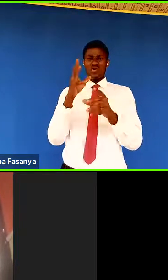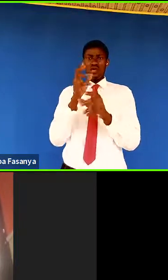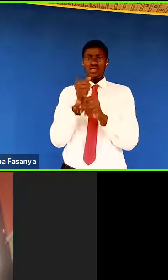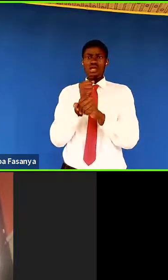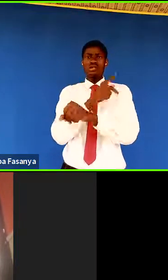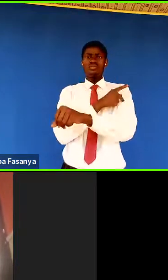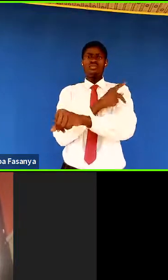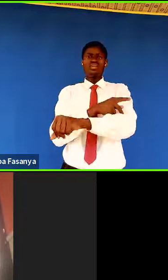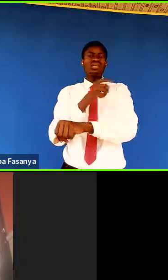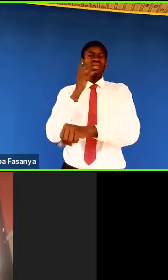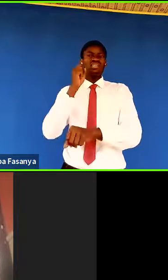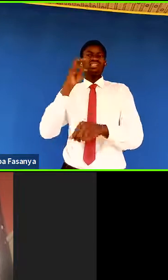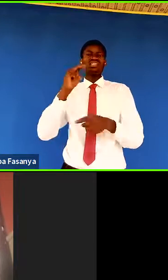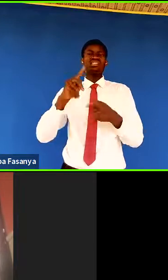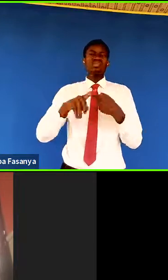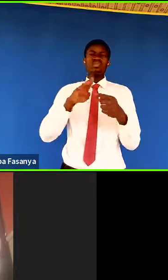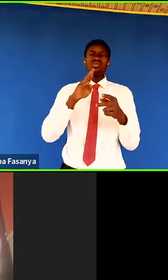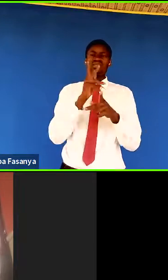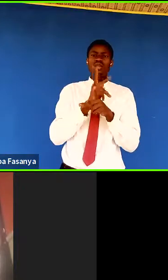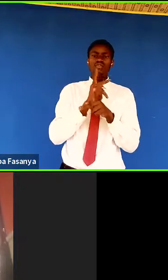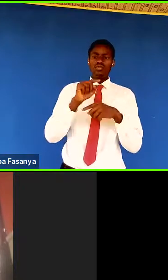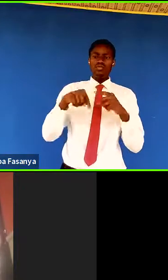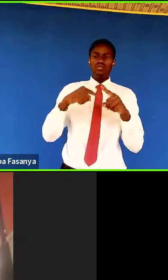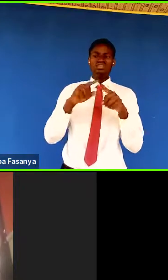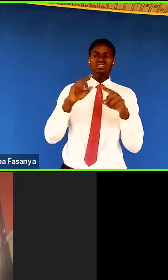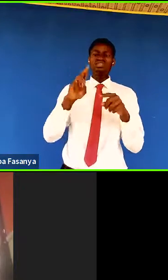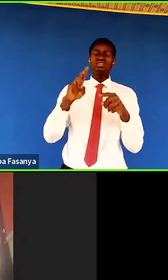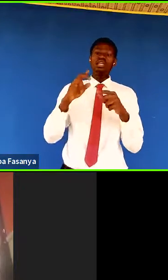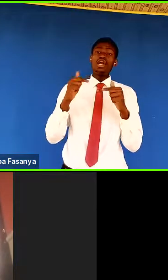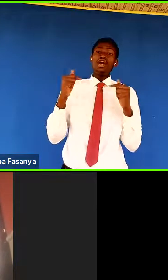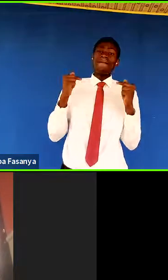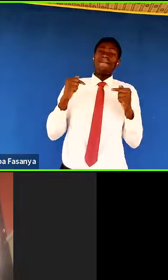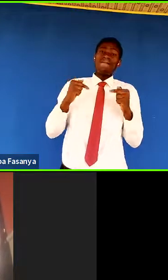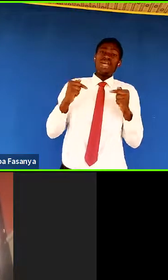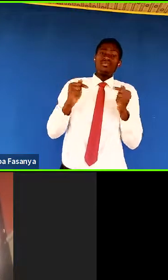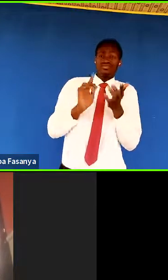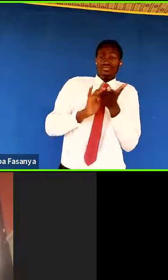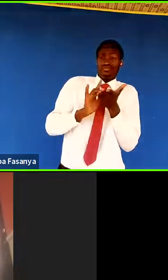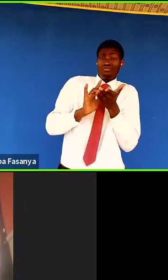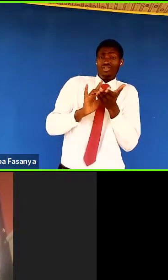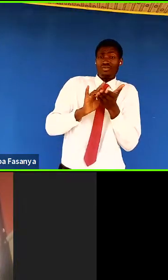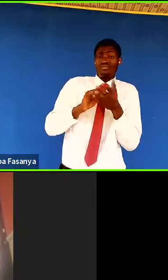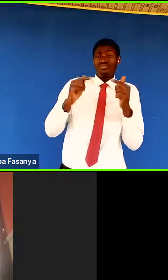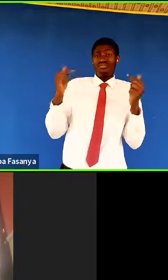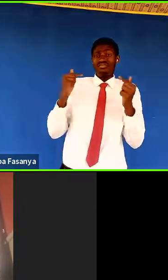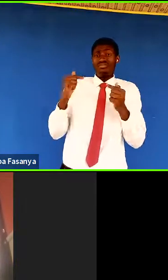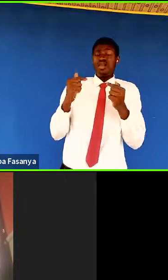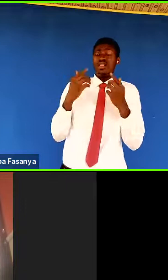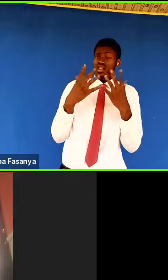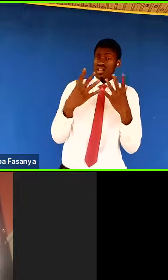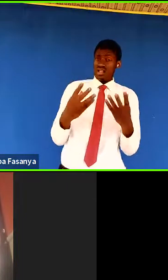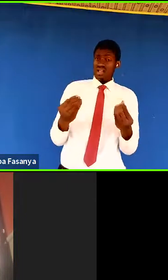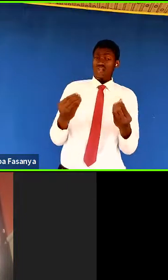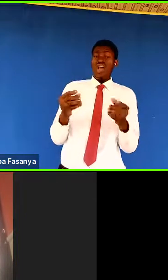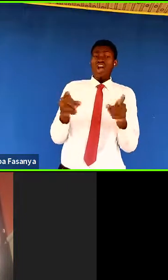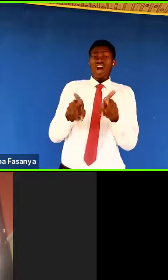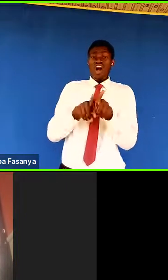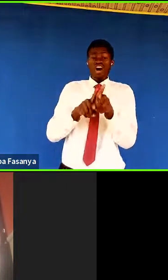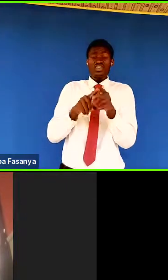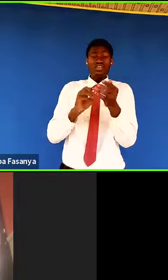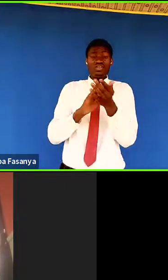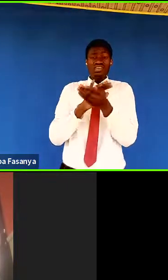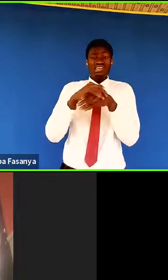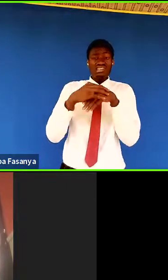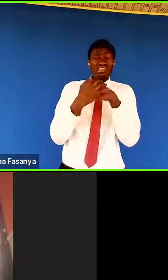pain relievers, especially the NSAIDs. She should be careful when taking them. And when you're taking creams or taking herbal medication that